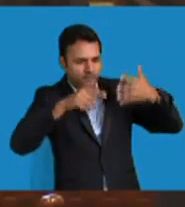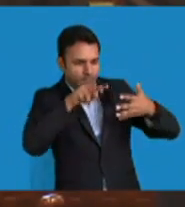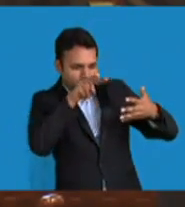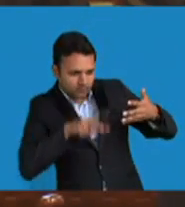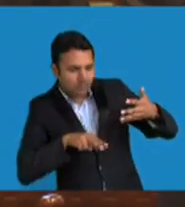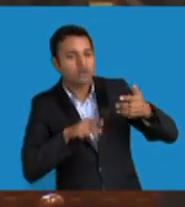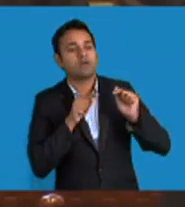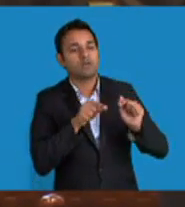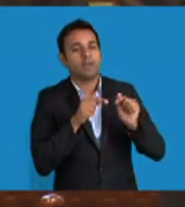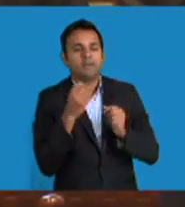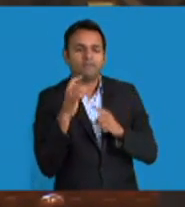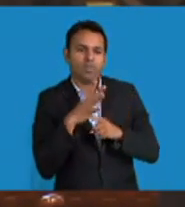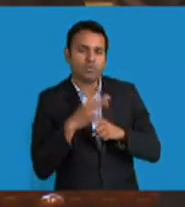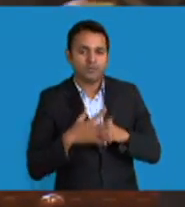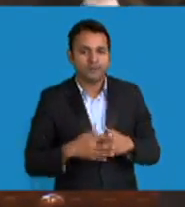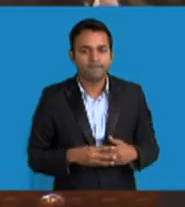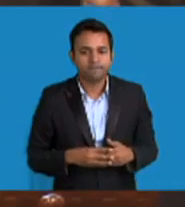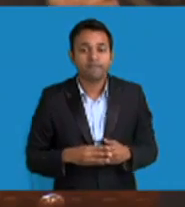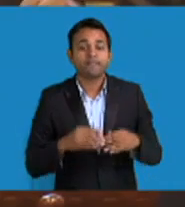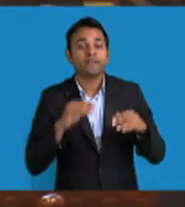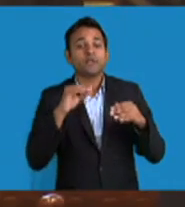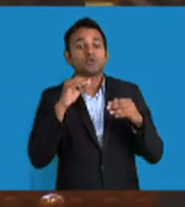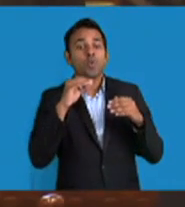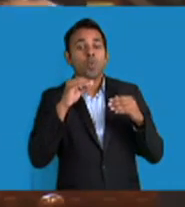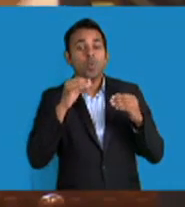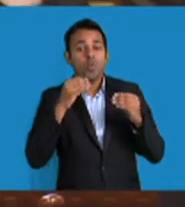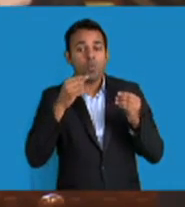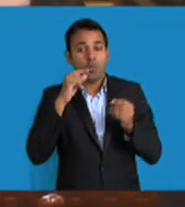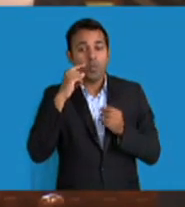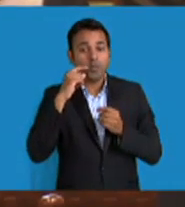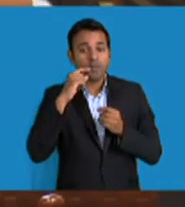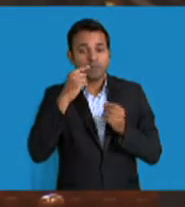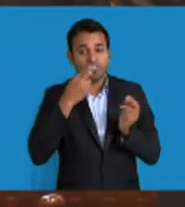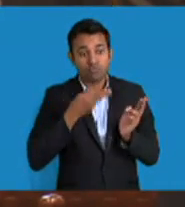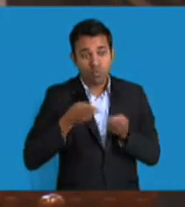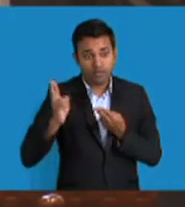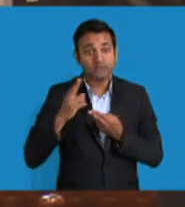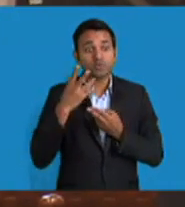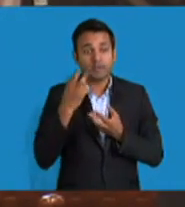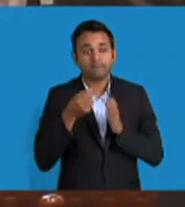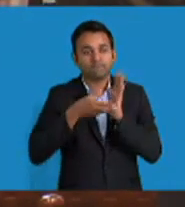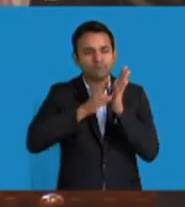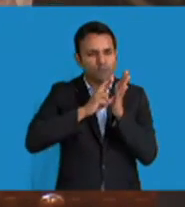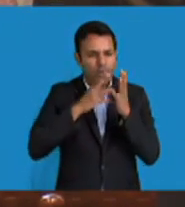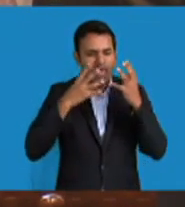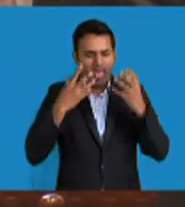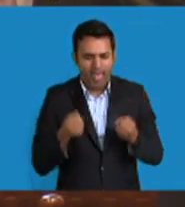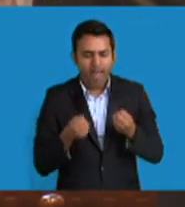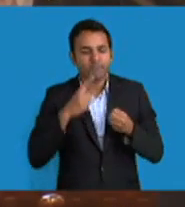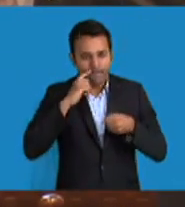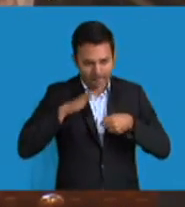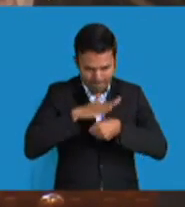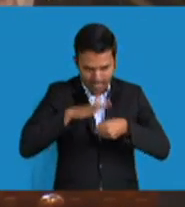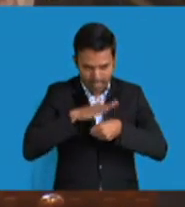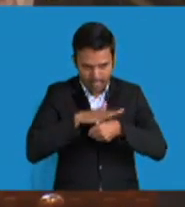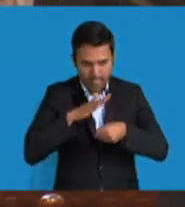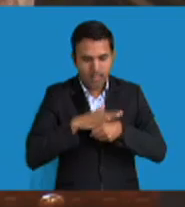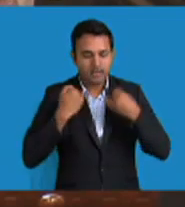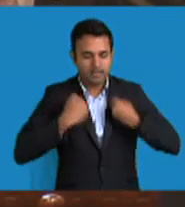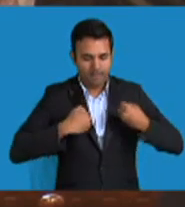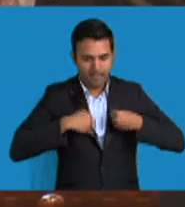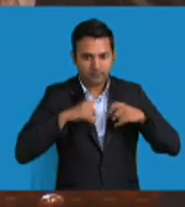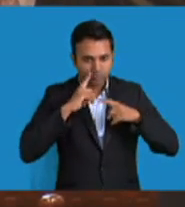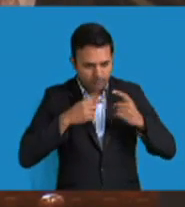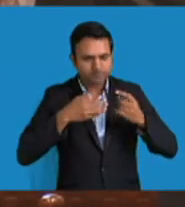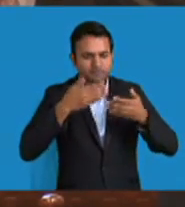The recommendation of the review will be implemented in stages, and that will assist officers to ascertain the number of